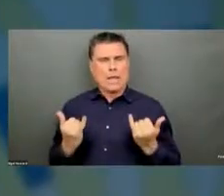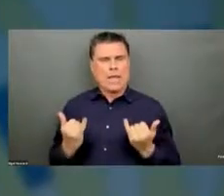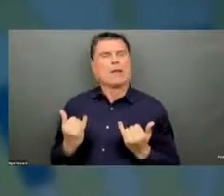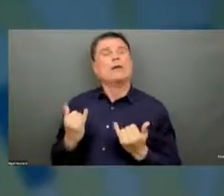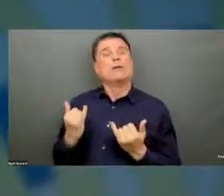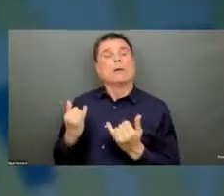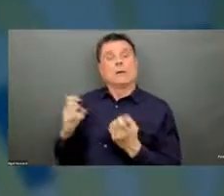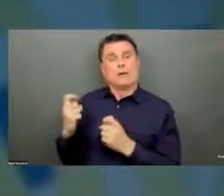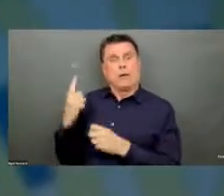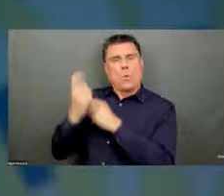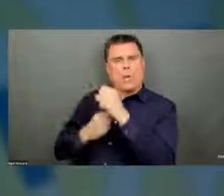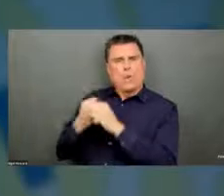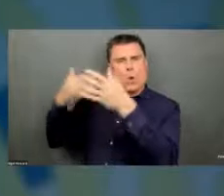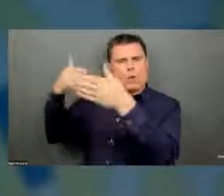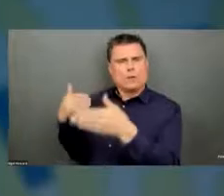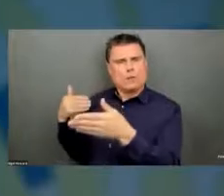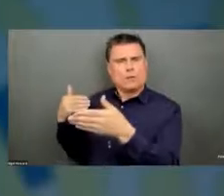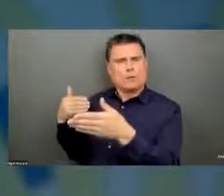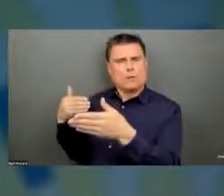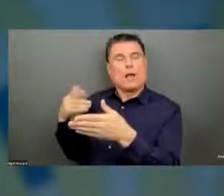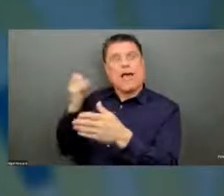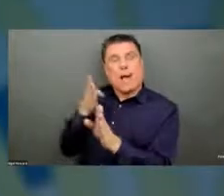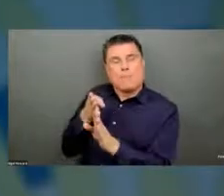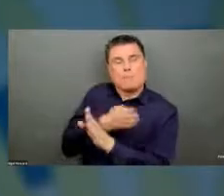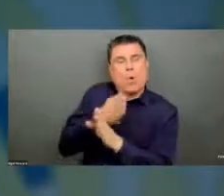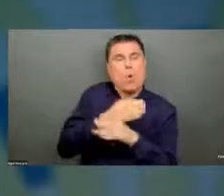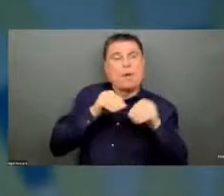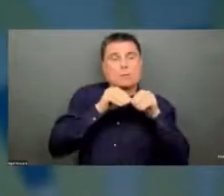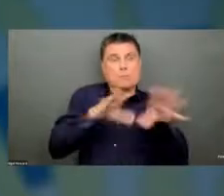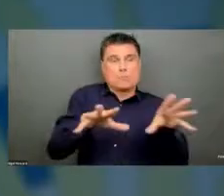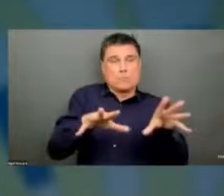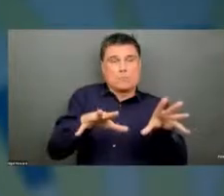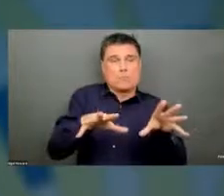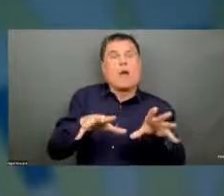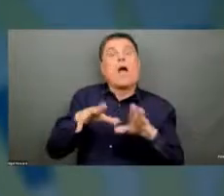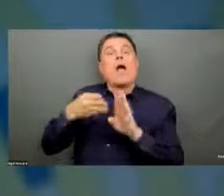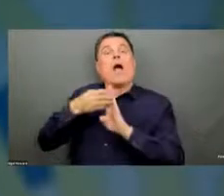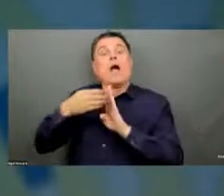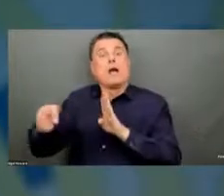official declaration of a pandemic by the World Health Organization.